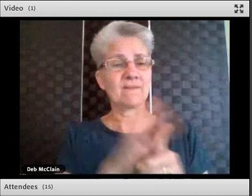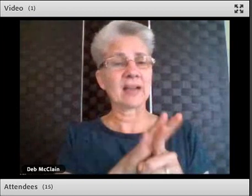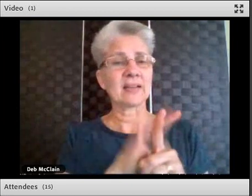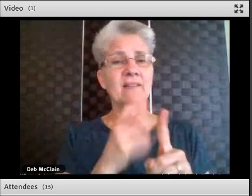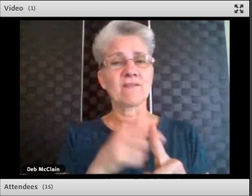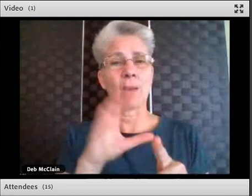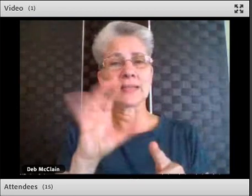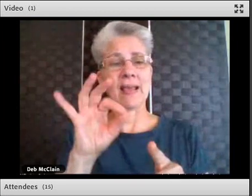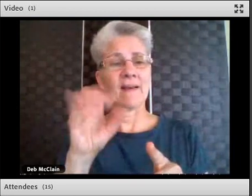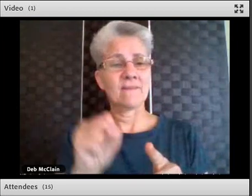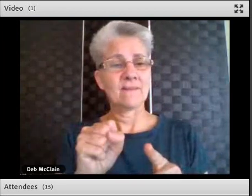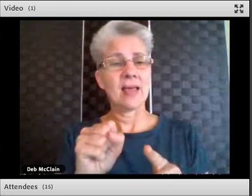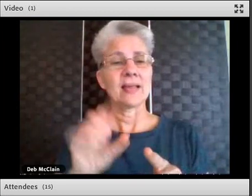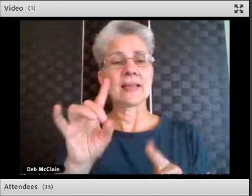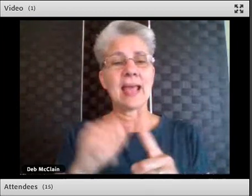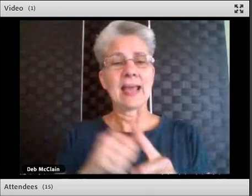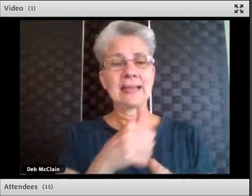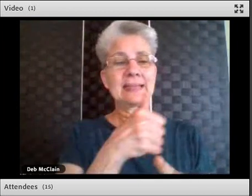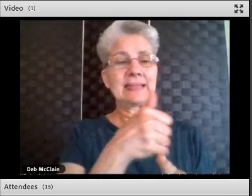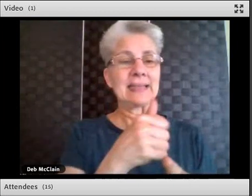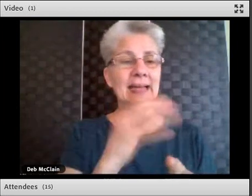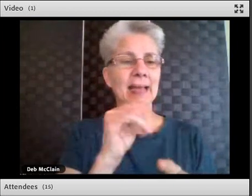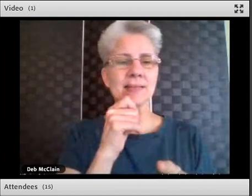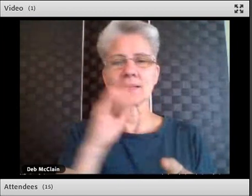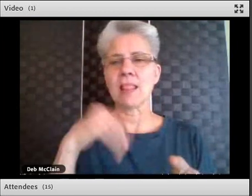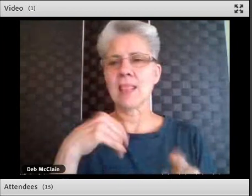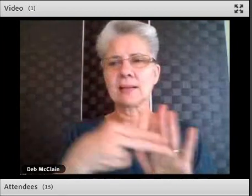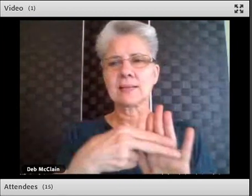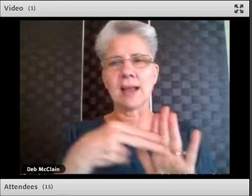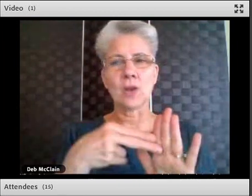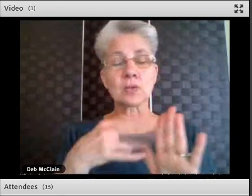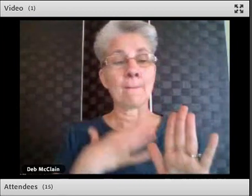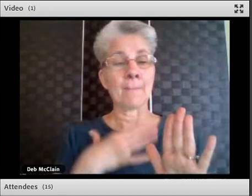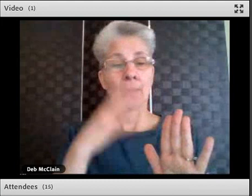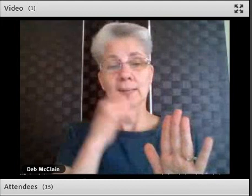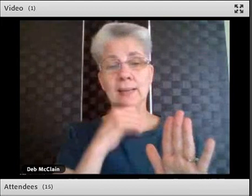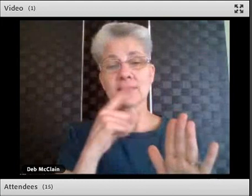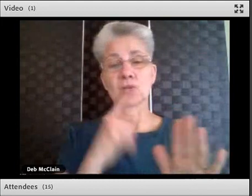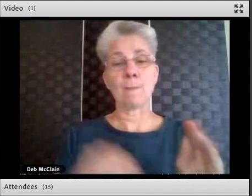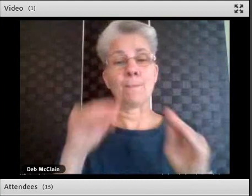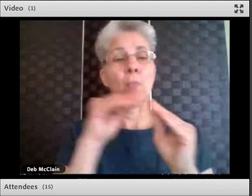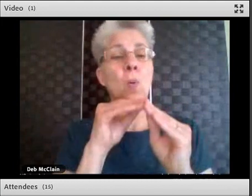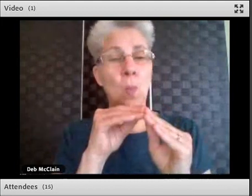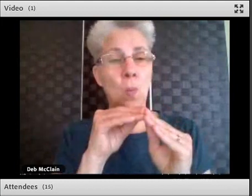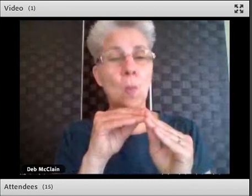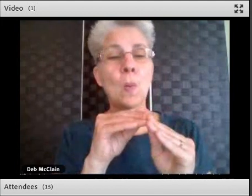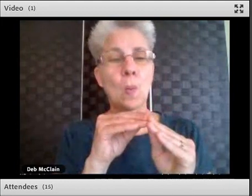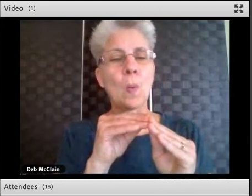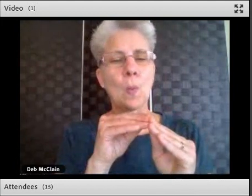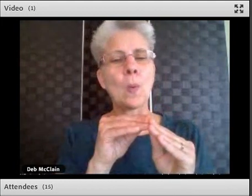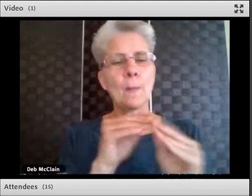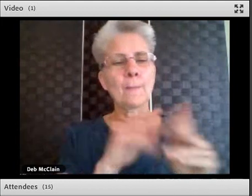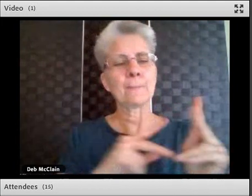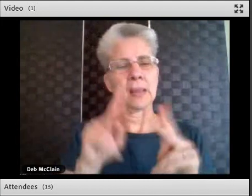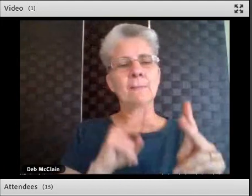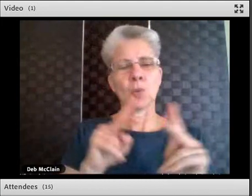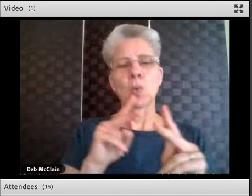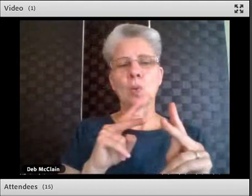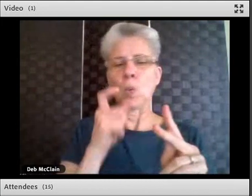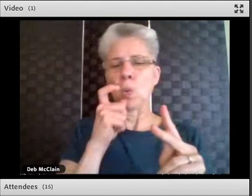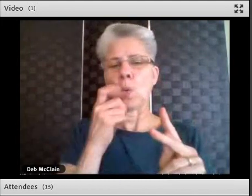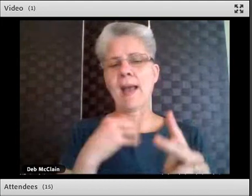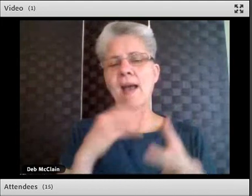affected, and 8 in 10 of those cases are undiagnosed. So my guess would be that there's a fair number of people